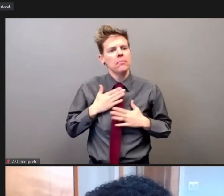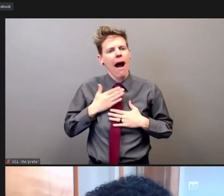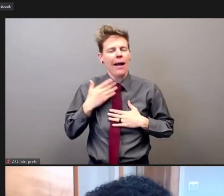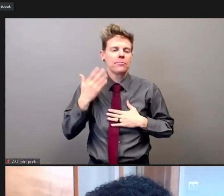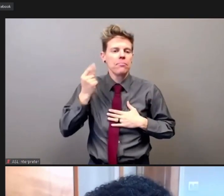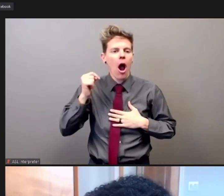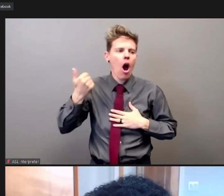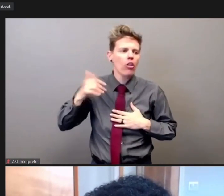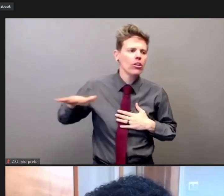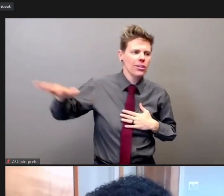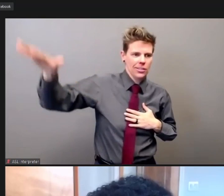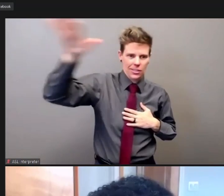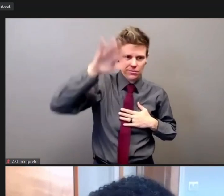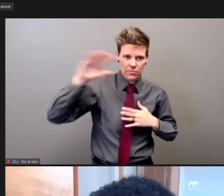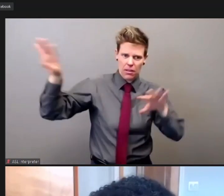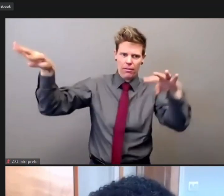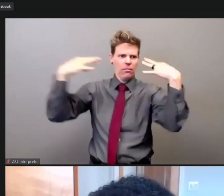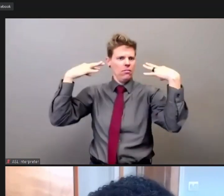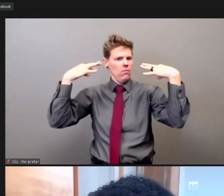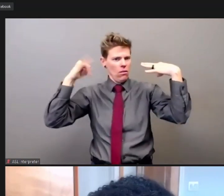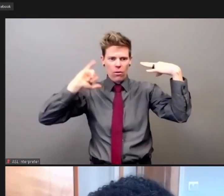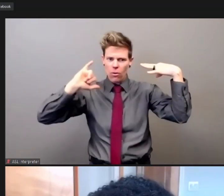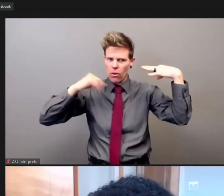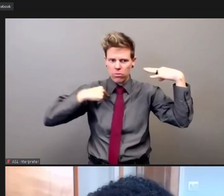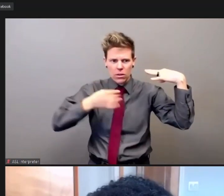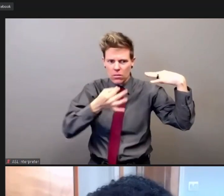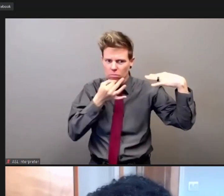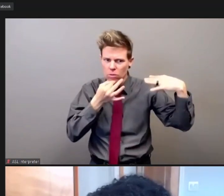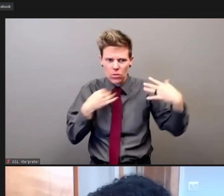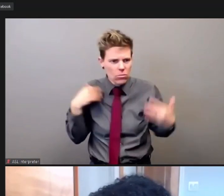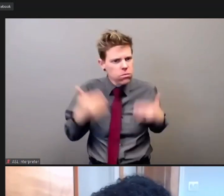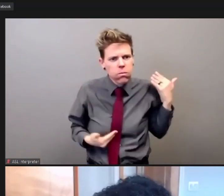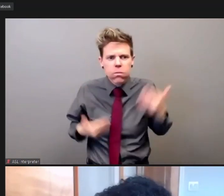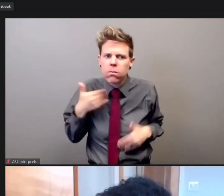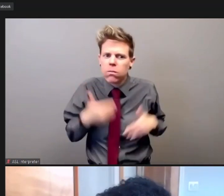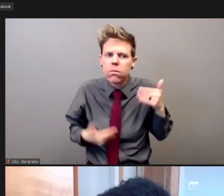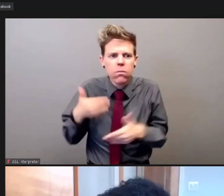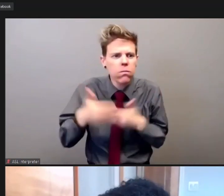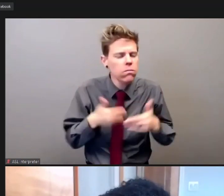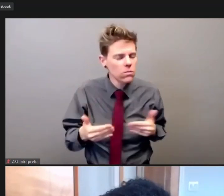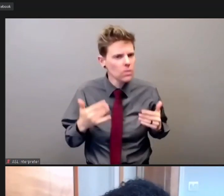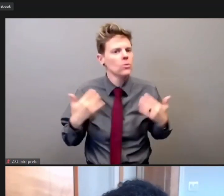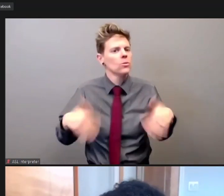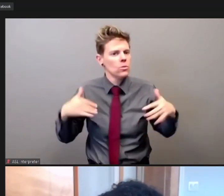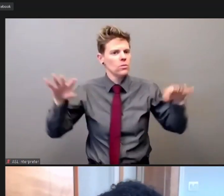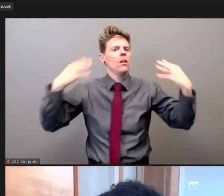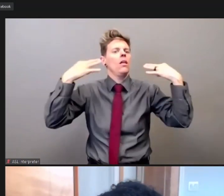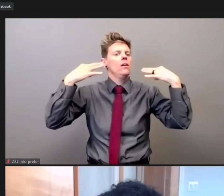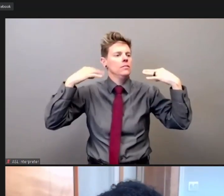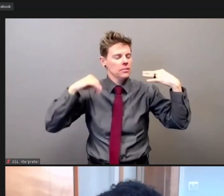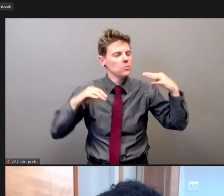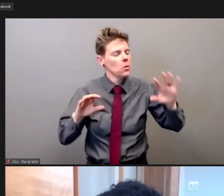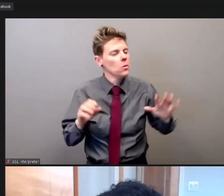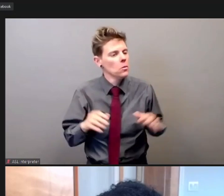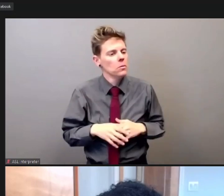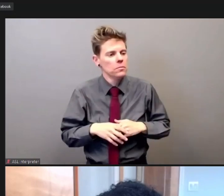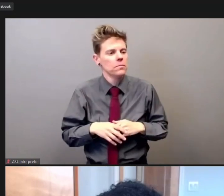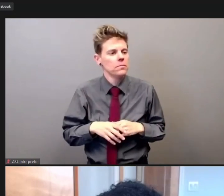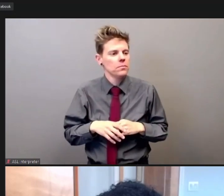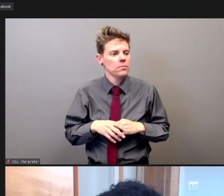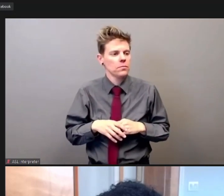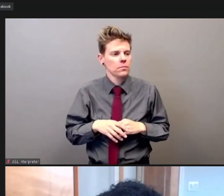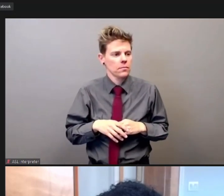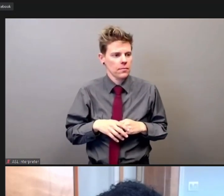how are you doing this? With a ventilation, we addressed ventilation. We've addressed